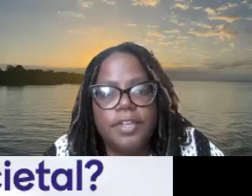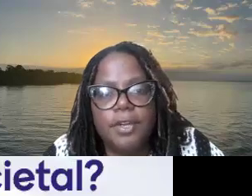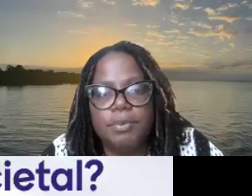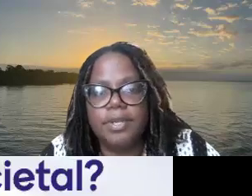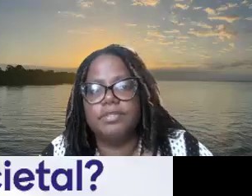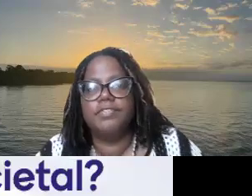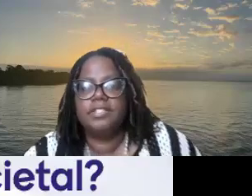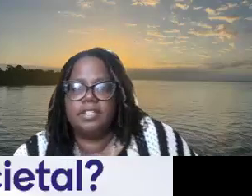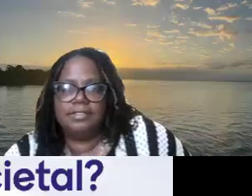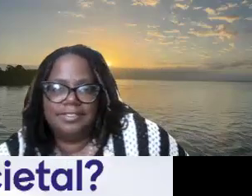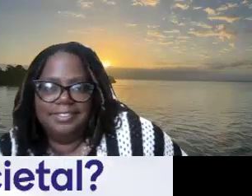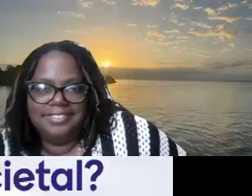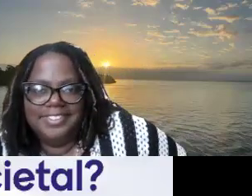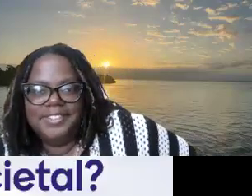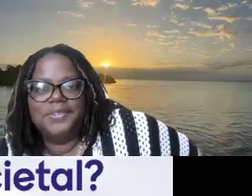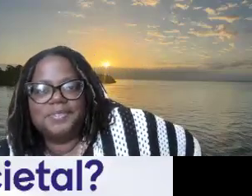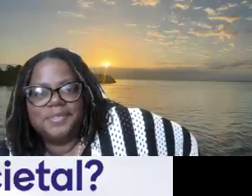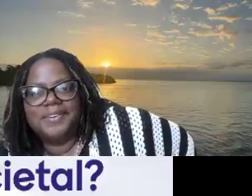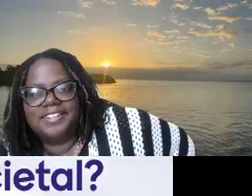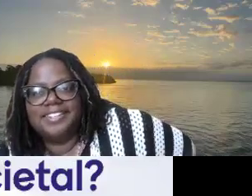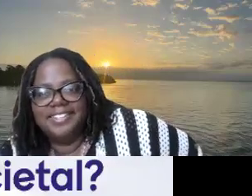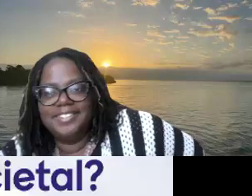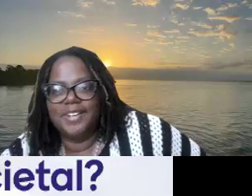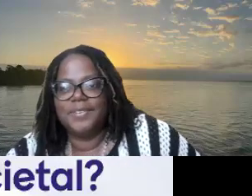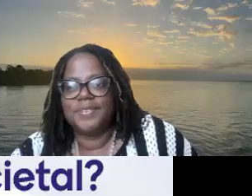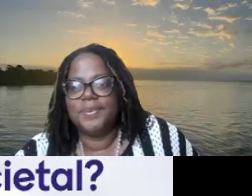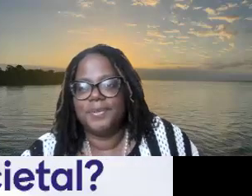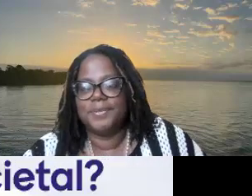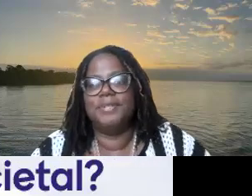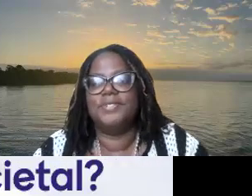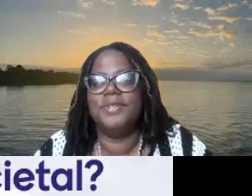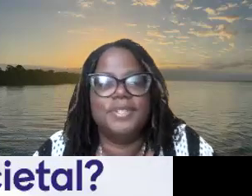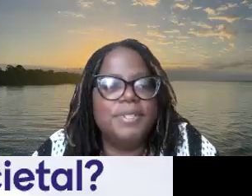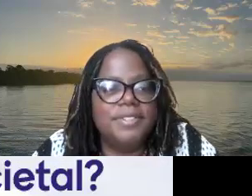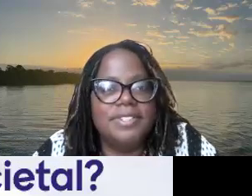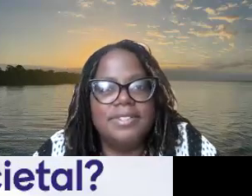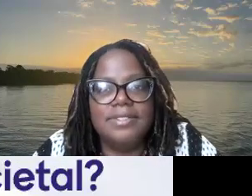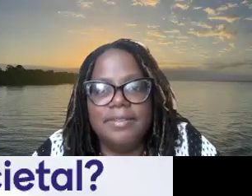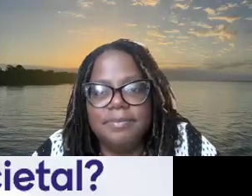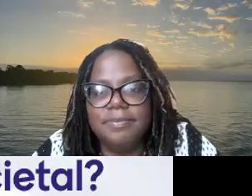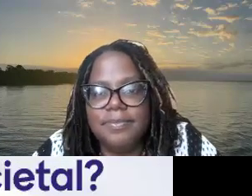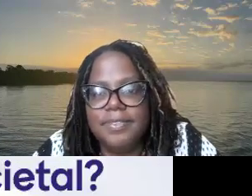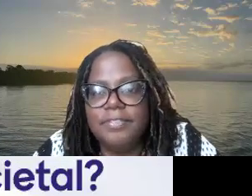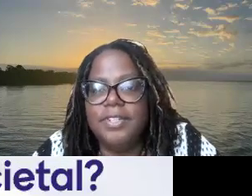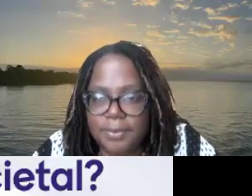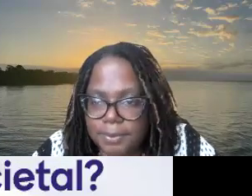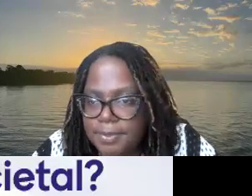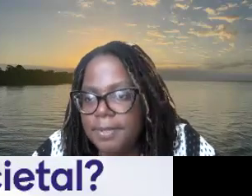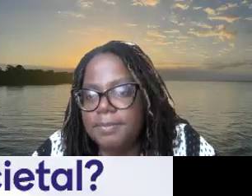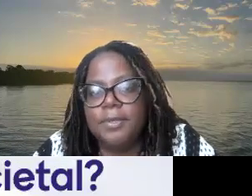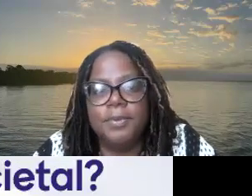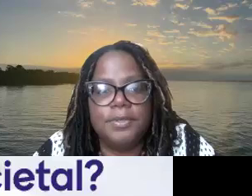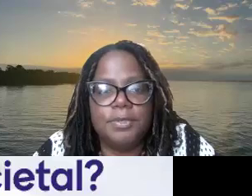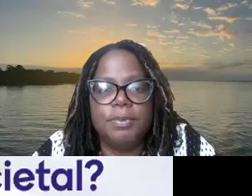So self-care, prayers, venting, going for a walk, talking with coworkers about shared experiences, affinity